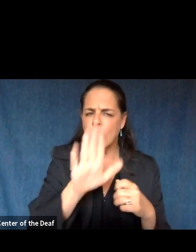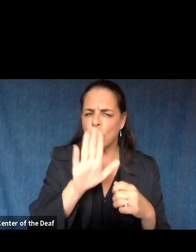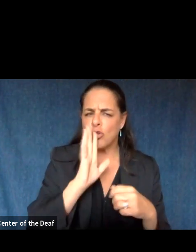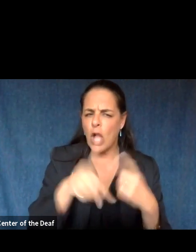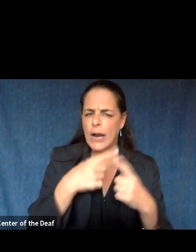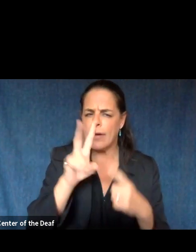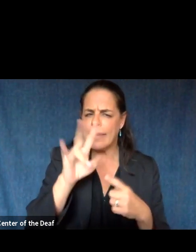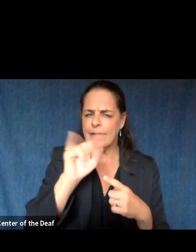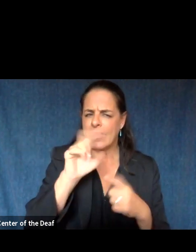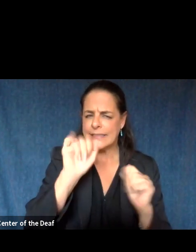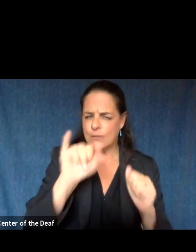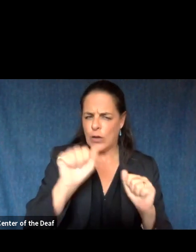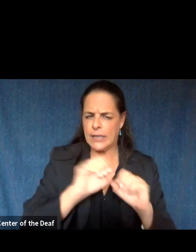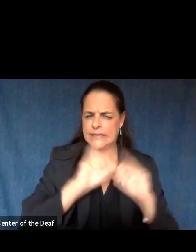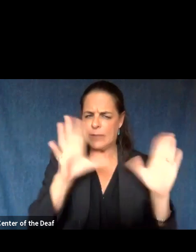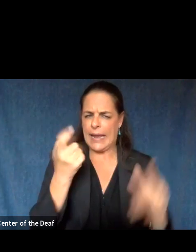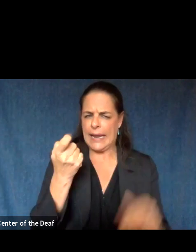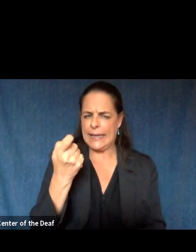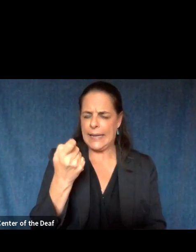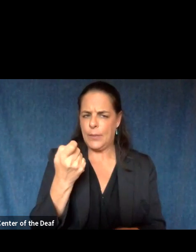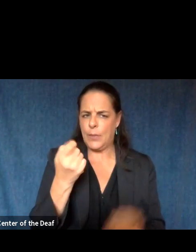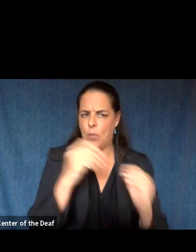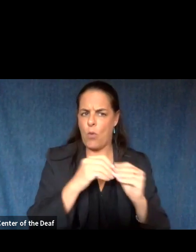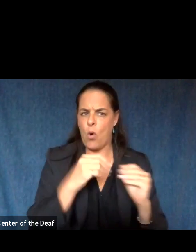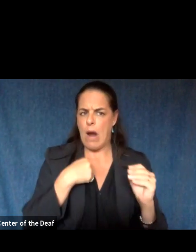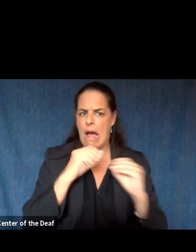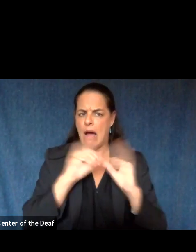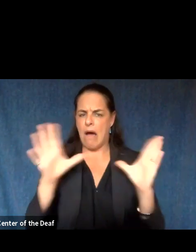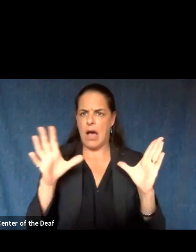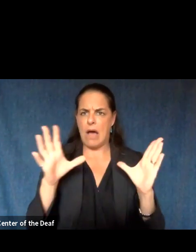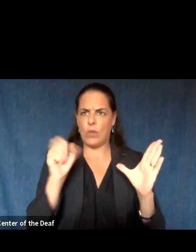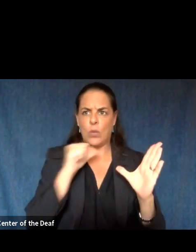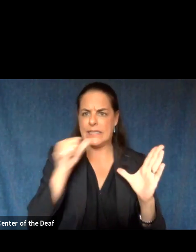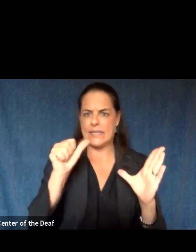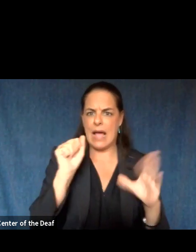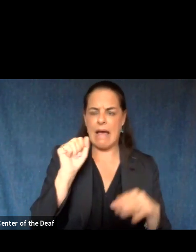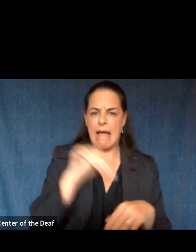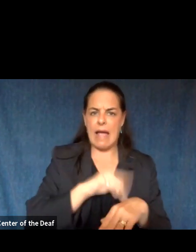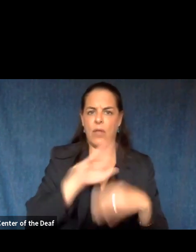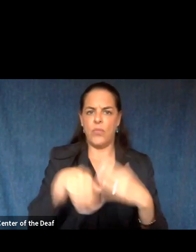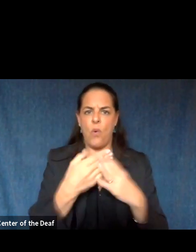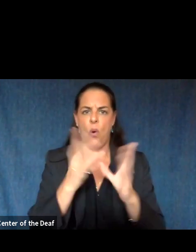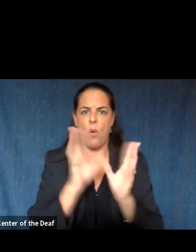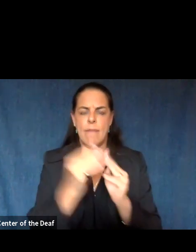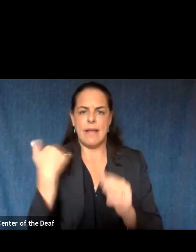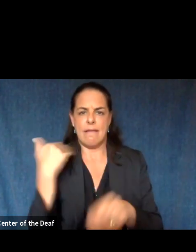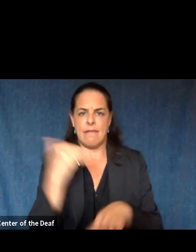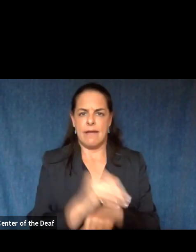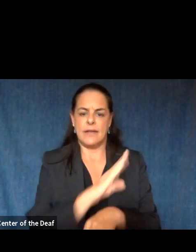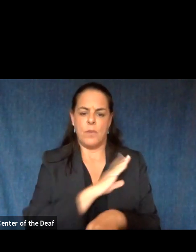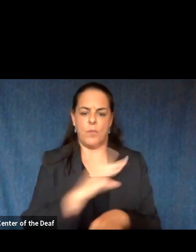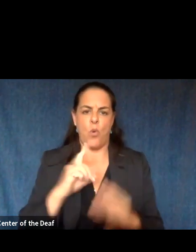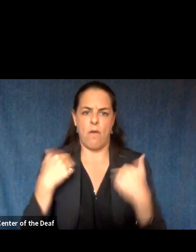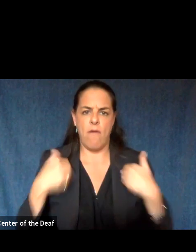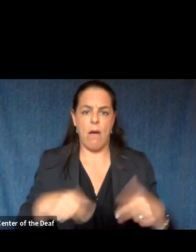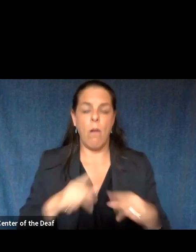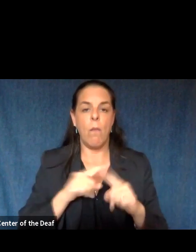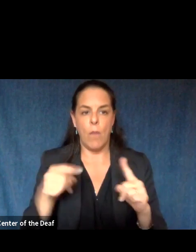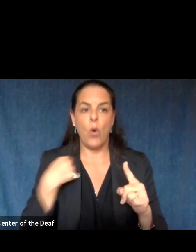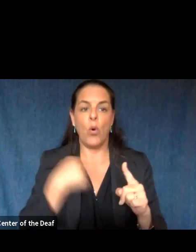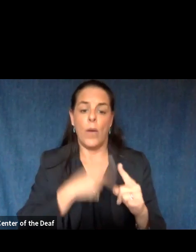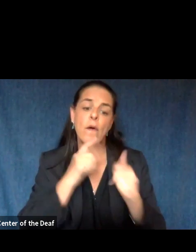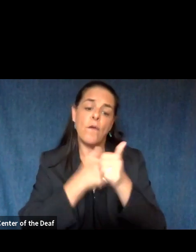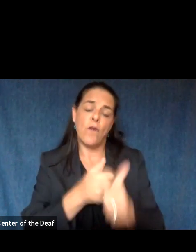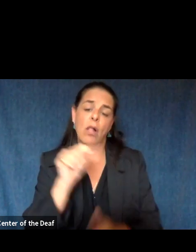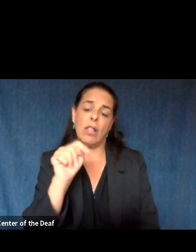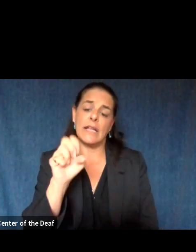can give us a little clarity on that. I honestly wasn't at the whole Board of Health meeting last night. But we are following the Tennessee